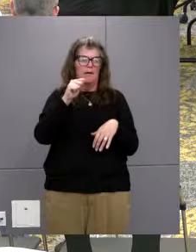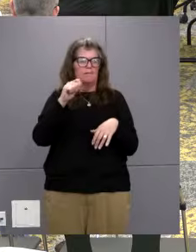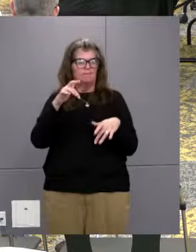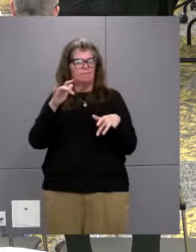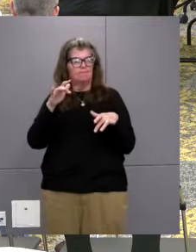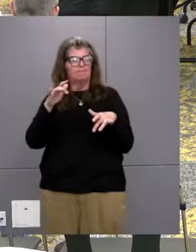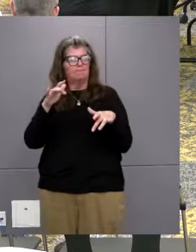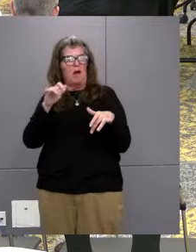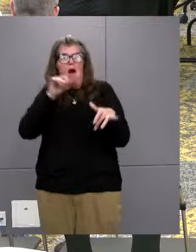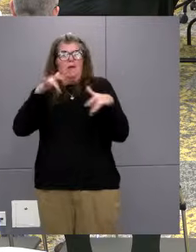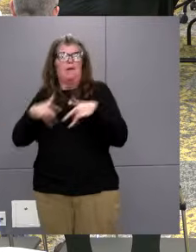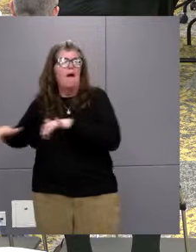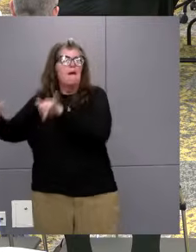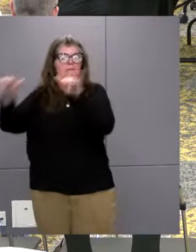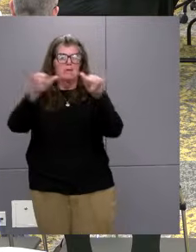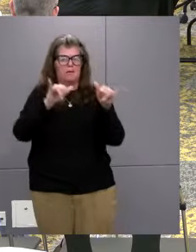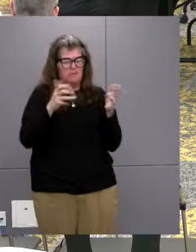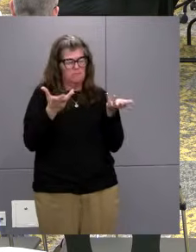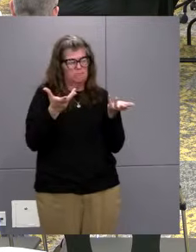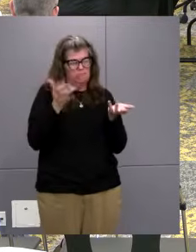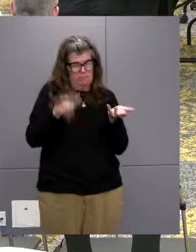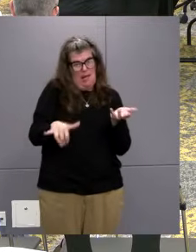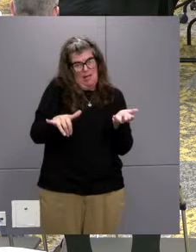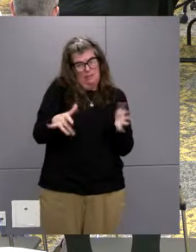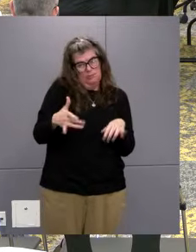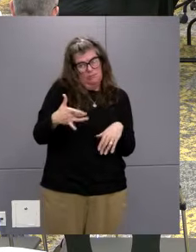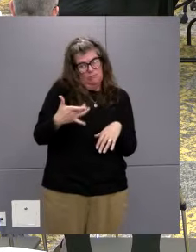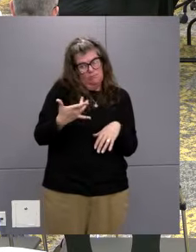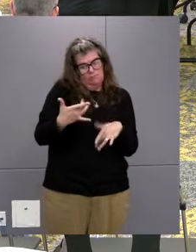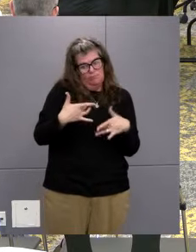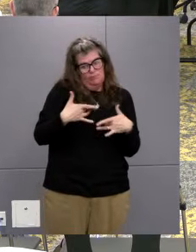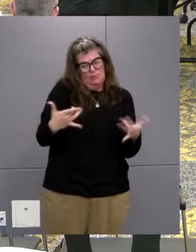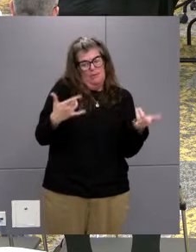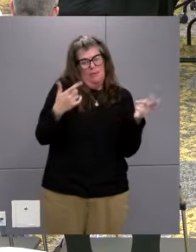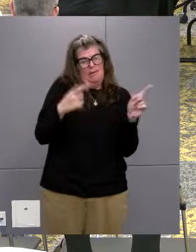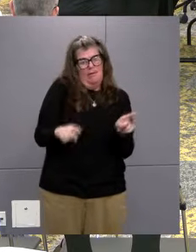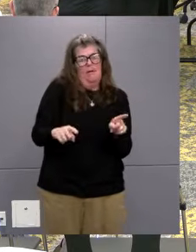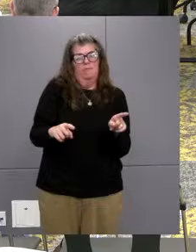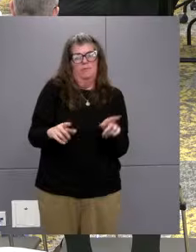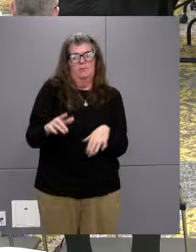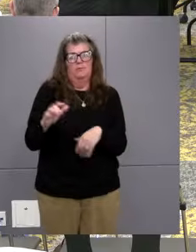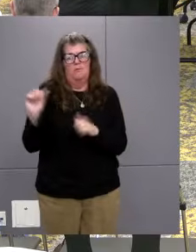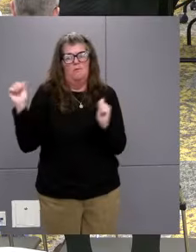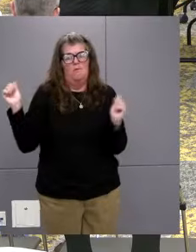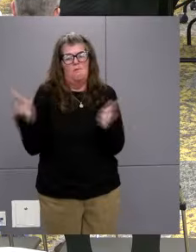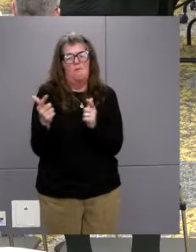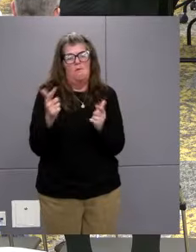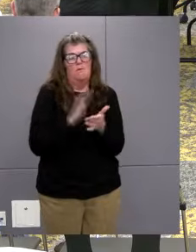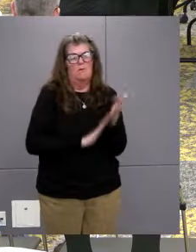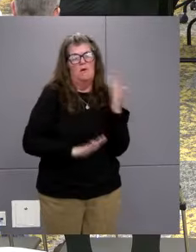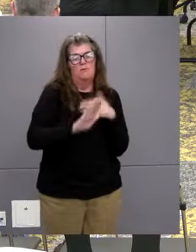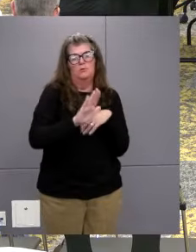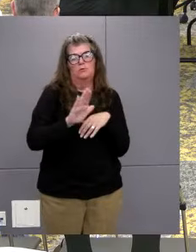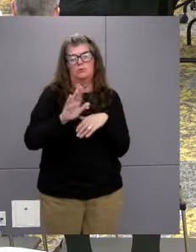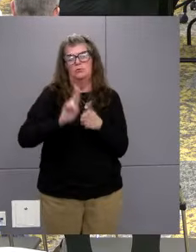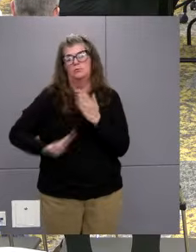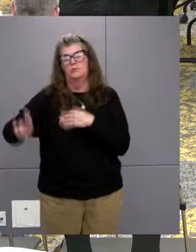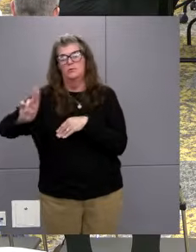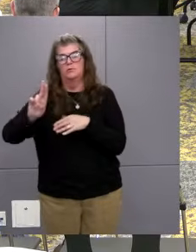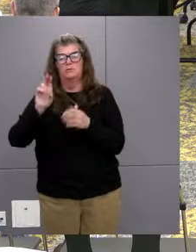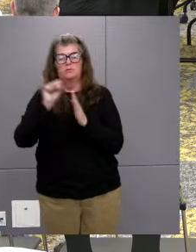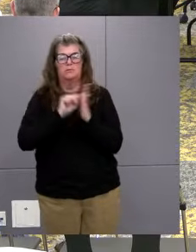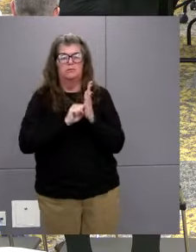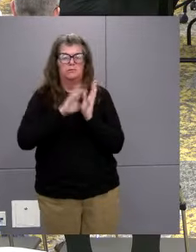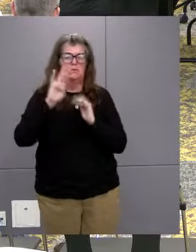would say that is the standard at virtually every college and university in the state of